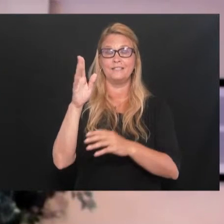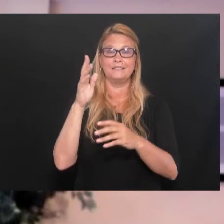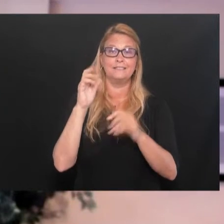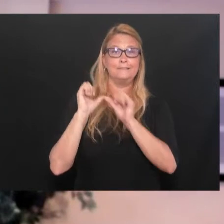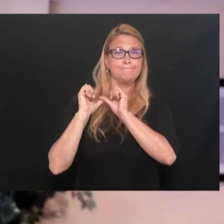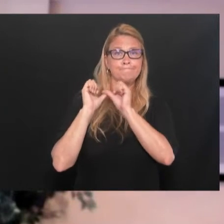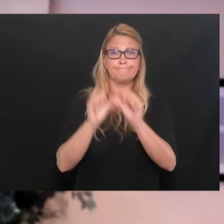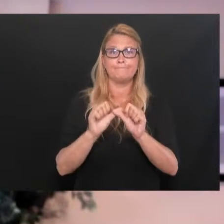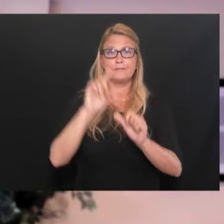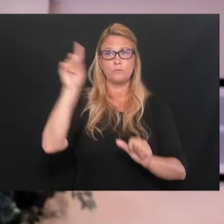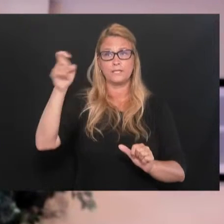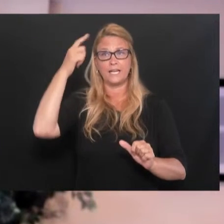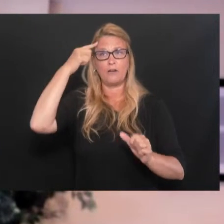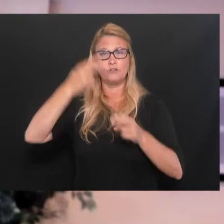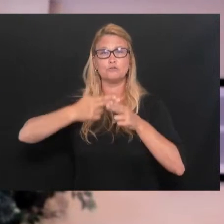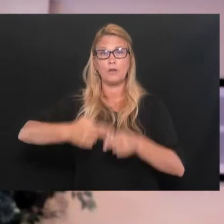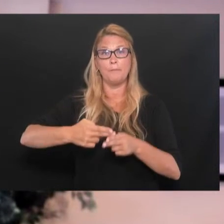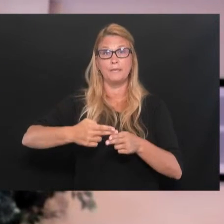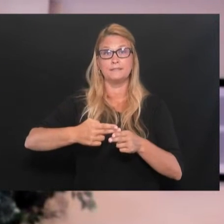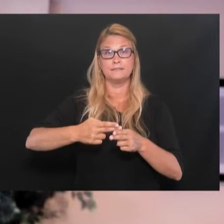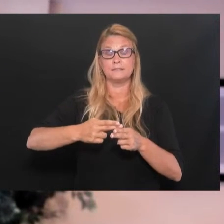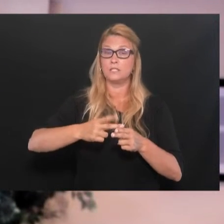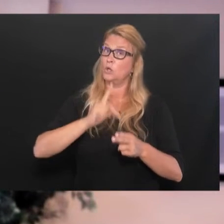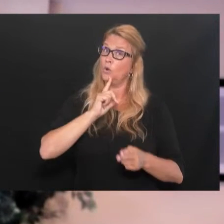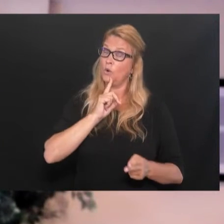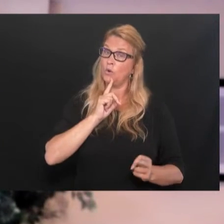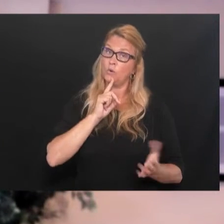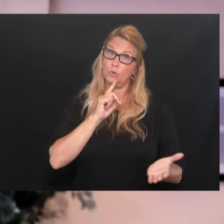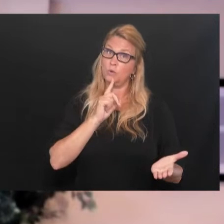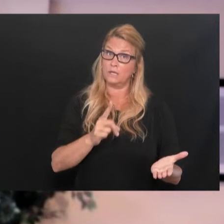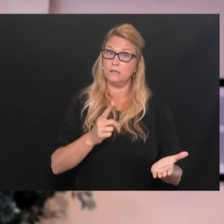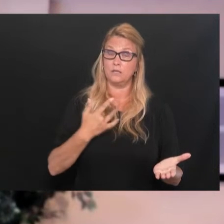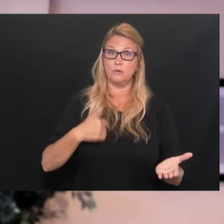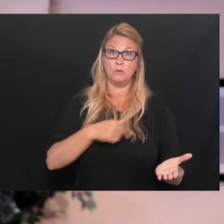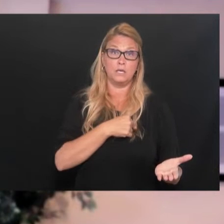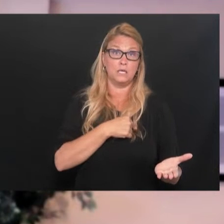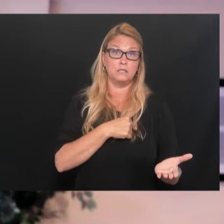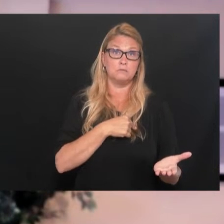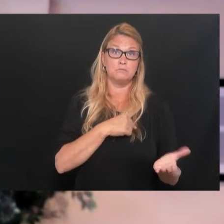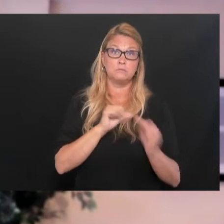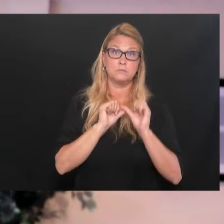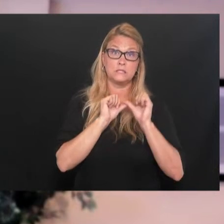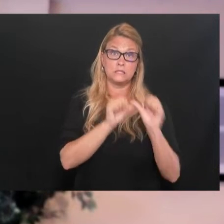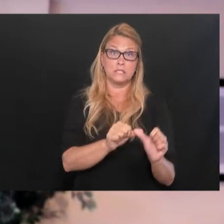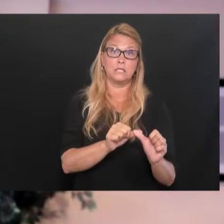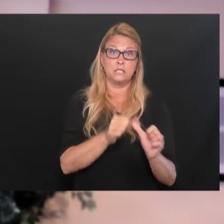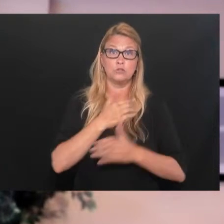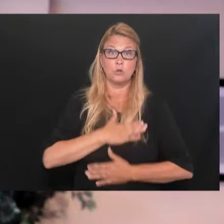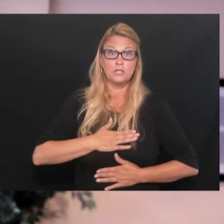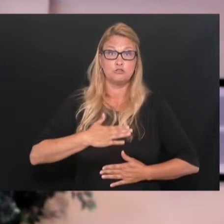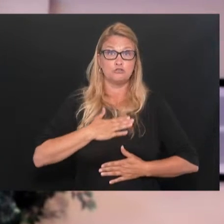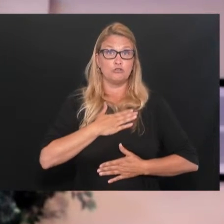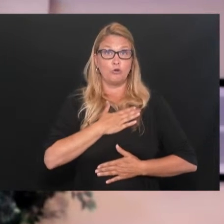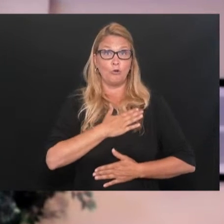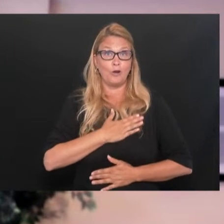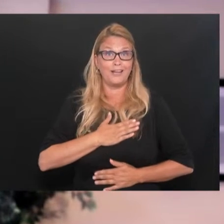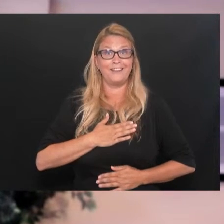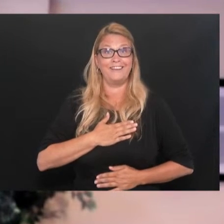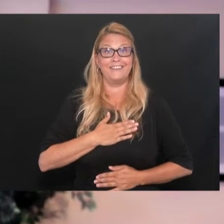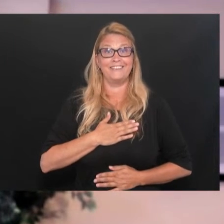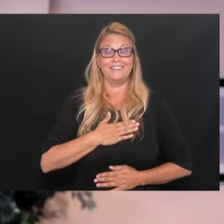with what the governor has said, certainly we continue to enjoy some of